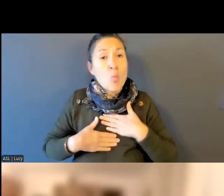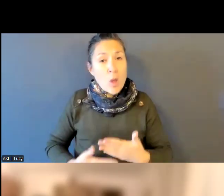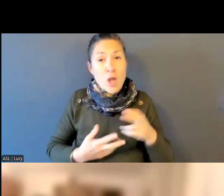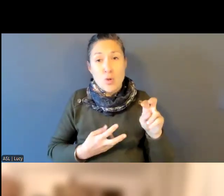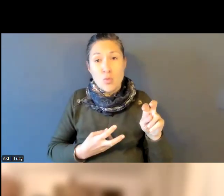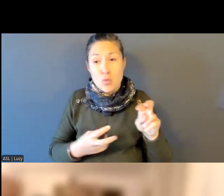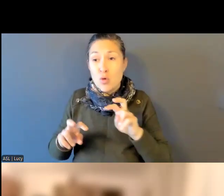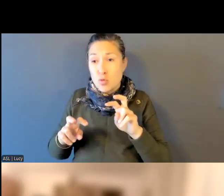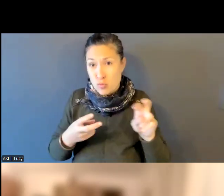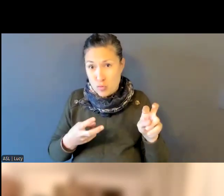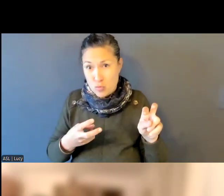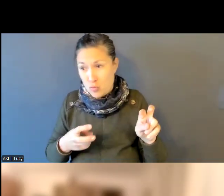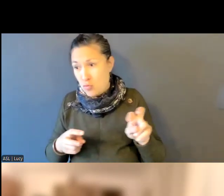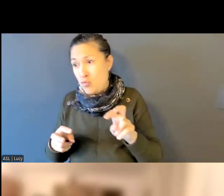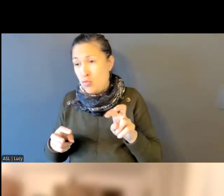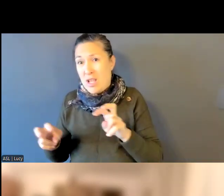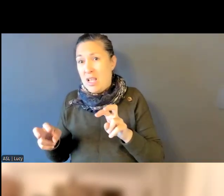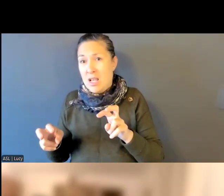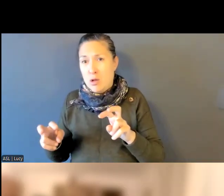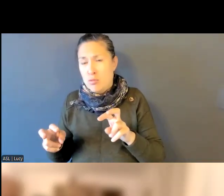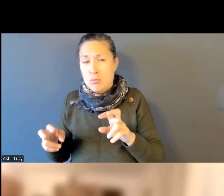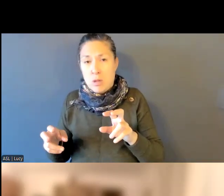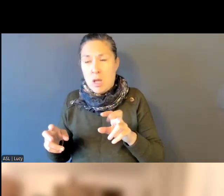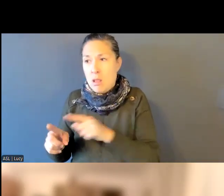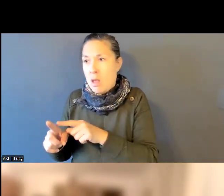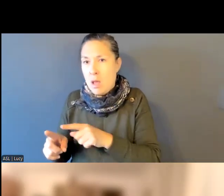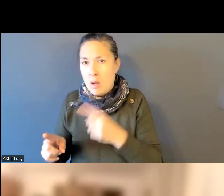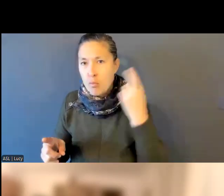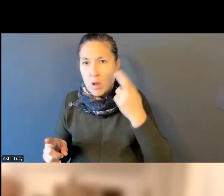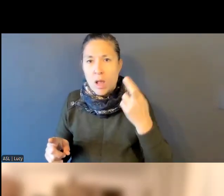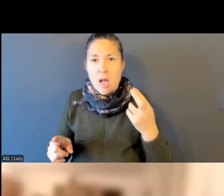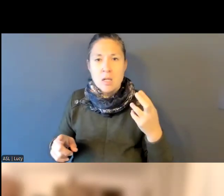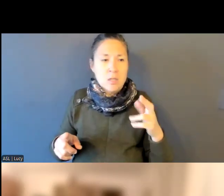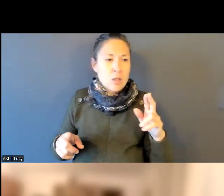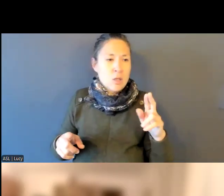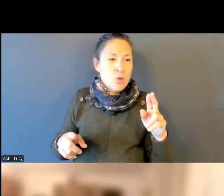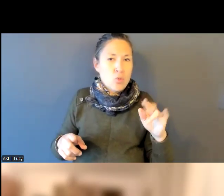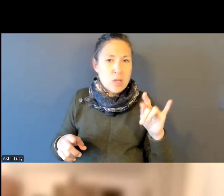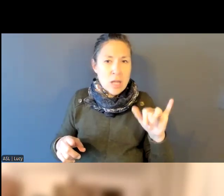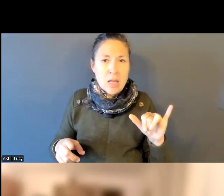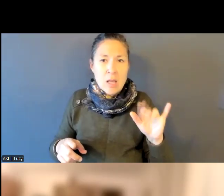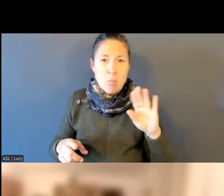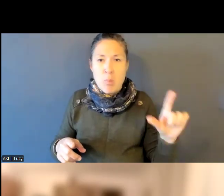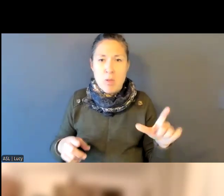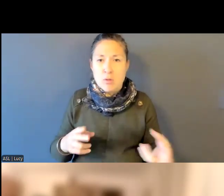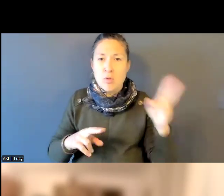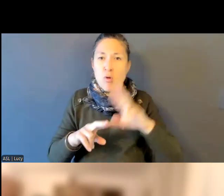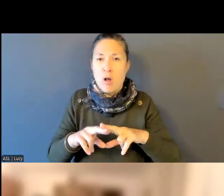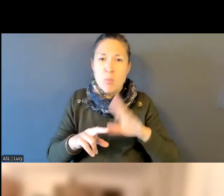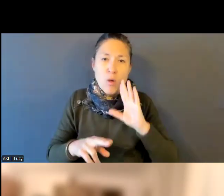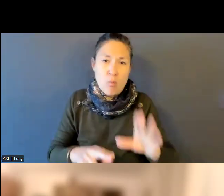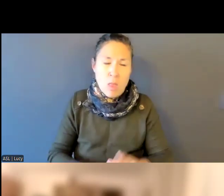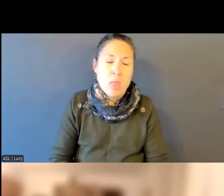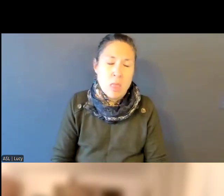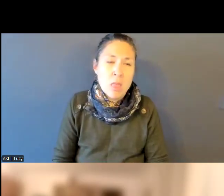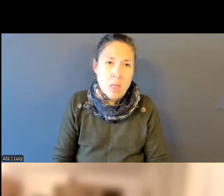and then find that their utility bills are going up in that transition.